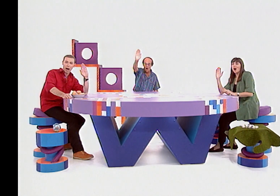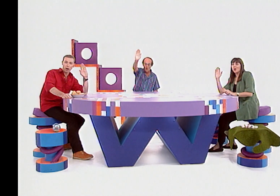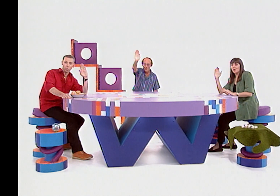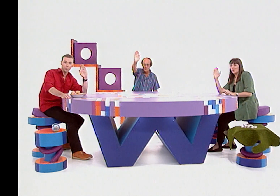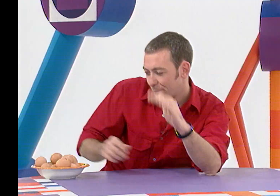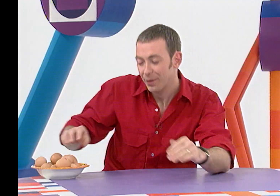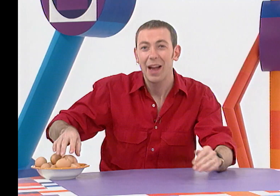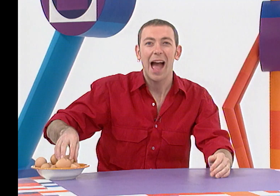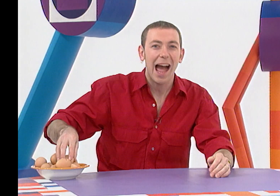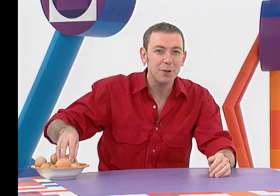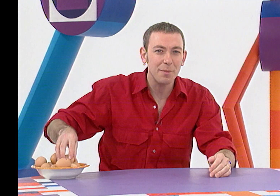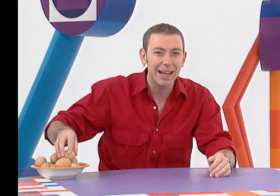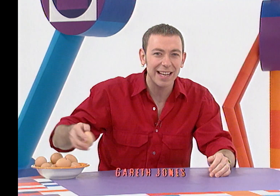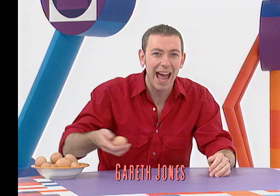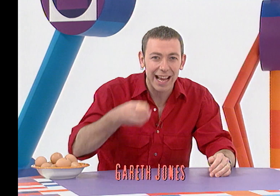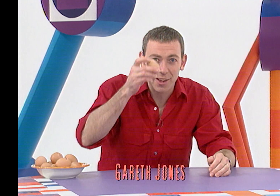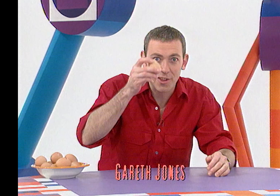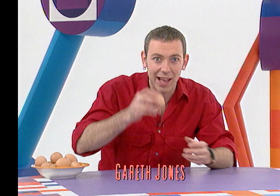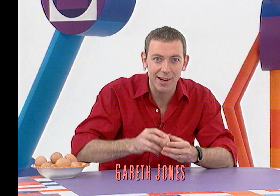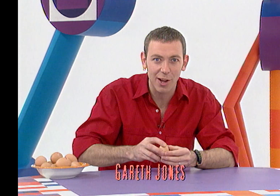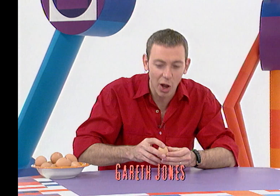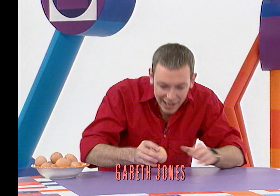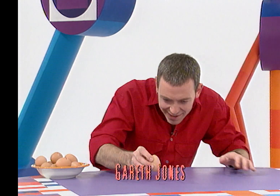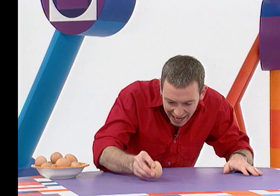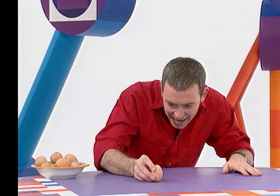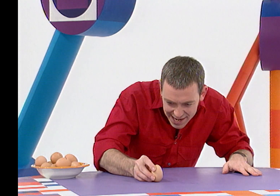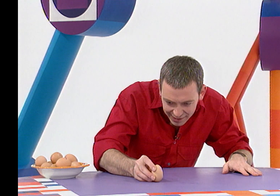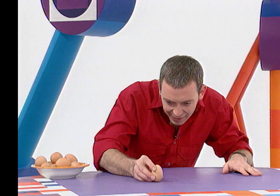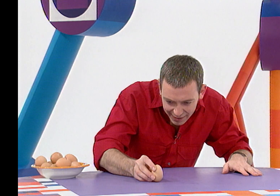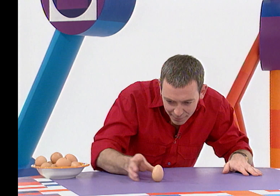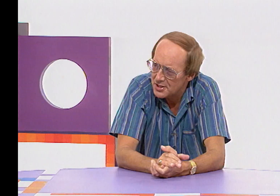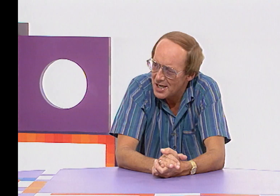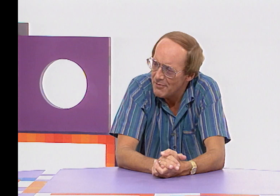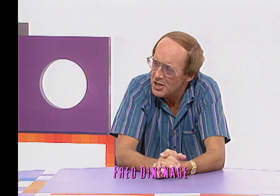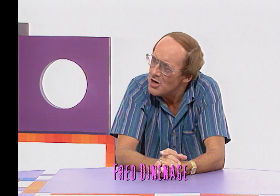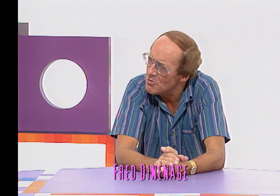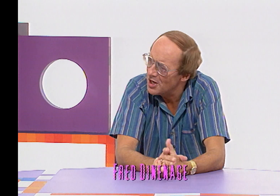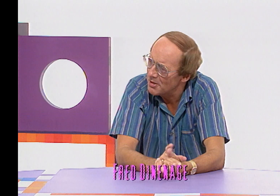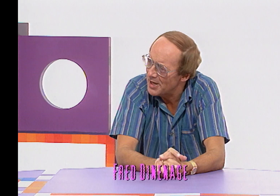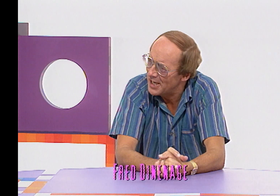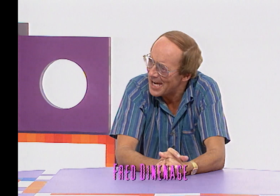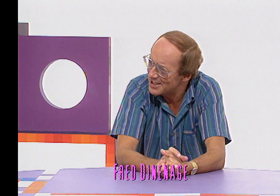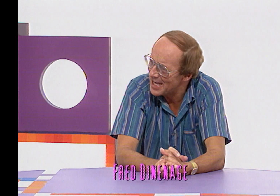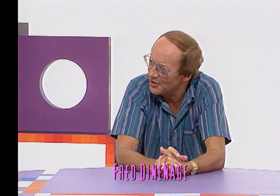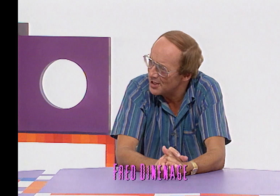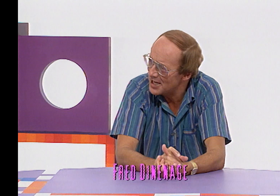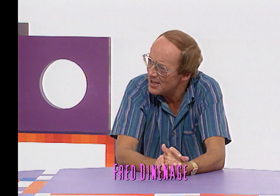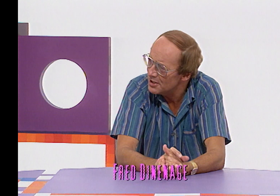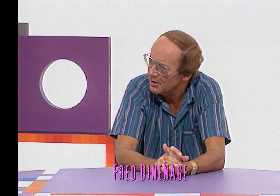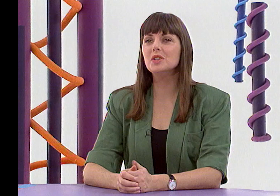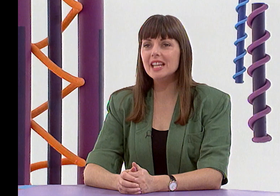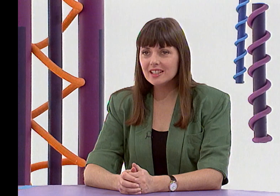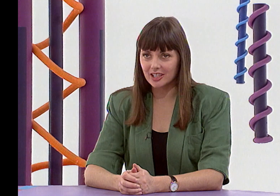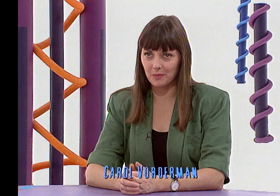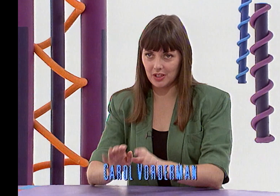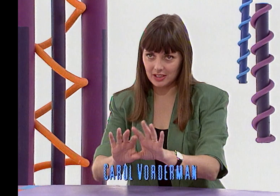How? How do you make an egg stand on its end? Ridiculous. Even you can't make an egg stand on its end.